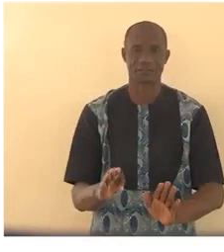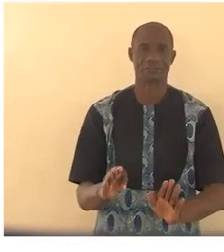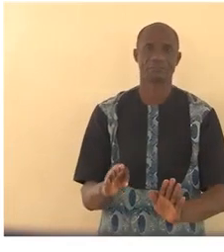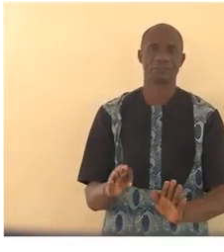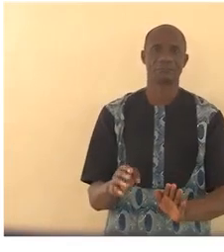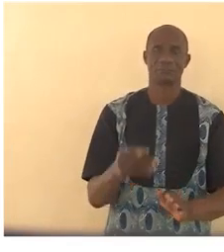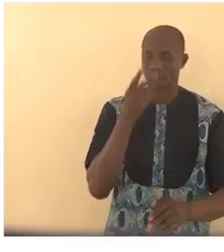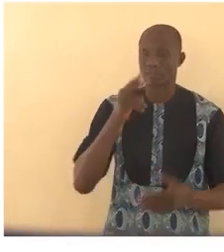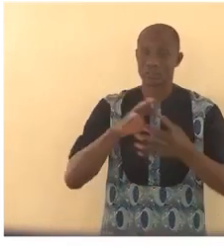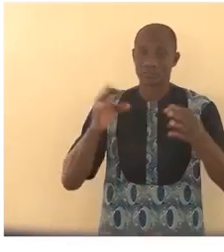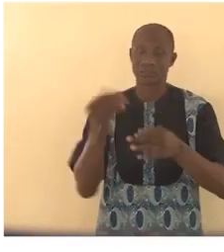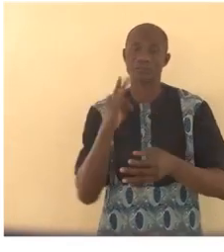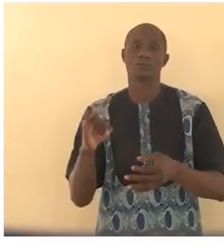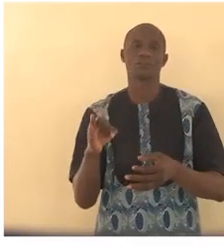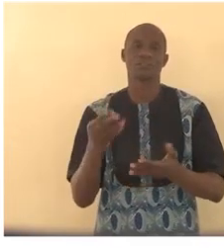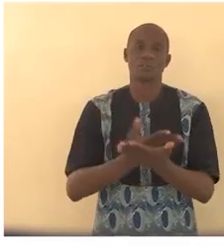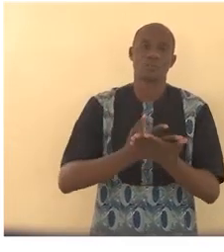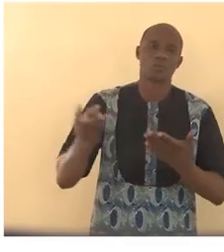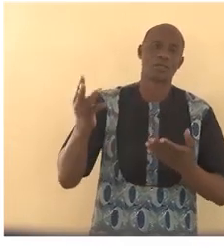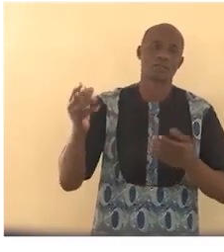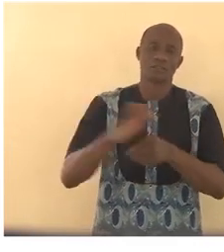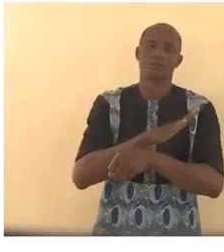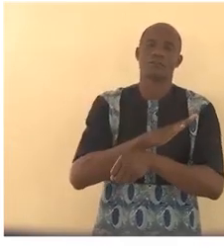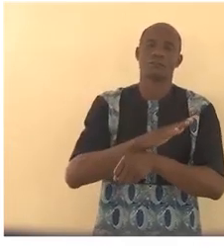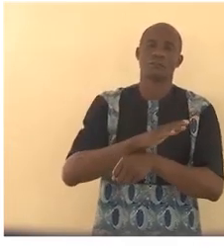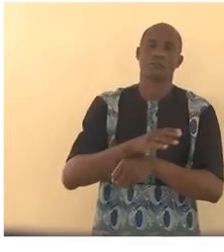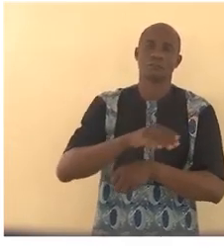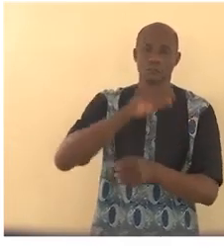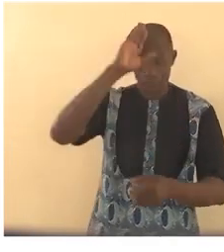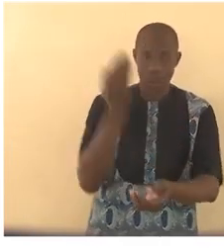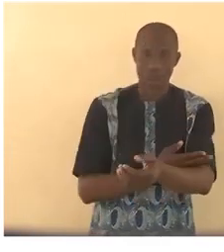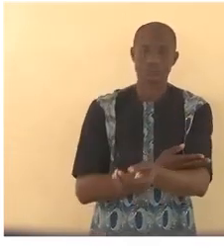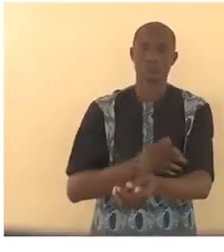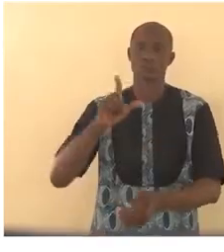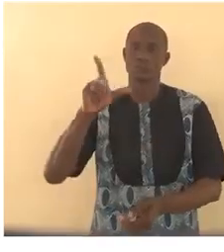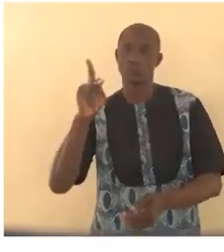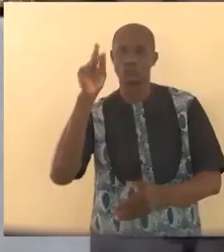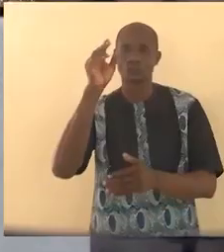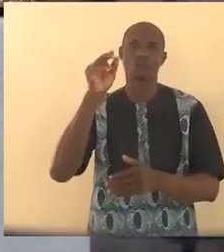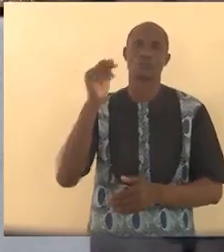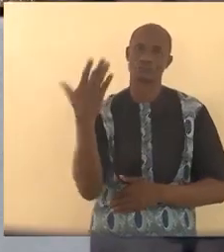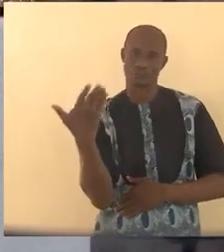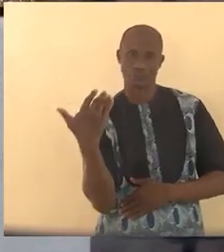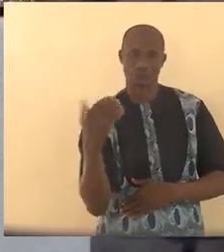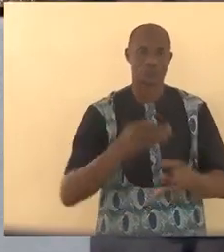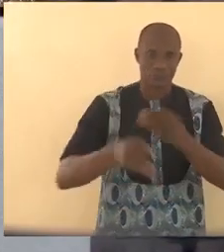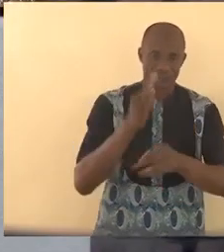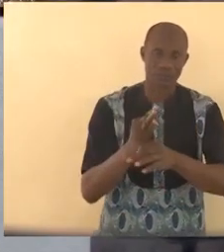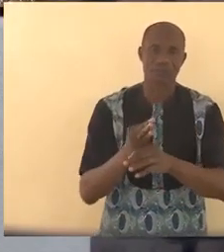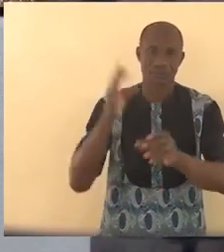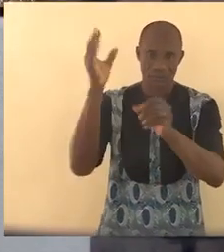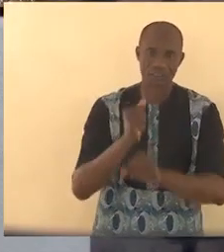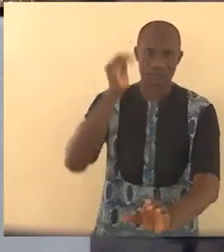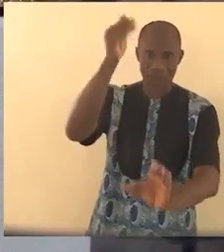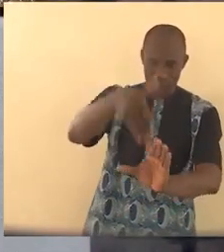alive. See the story of the prodigal son in Luke chapter 15, verse 11 to 31. Instead of